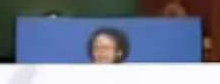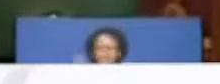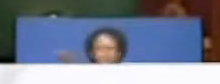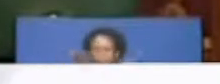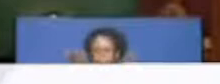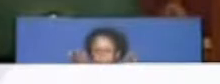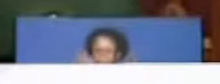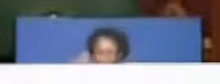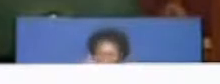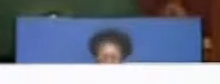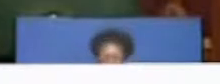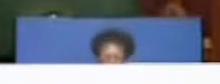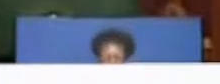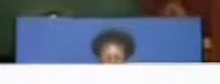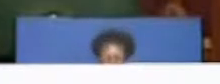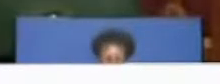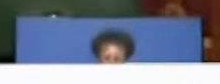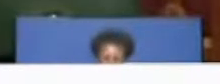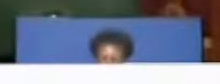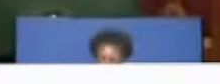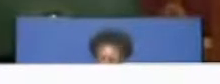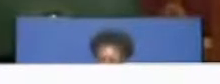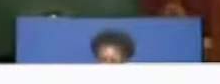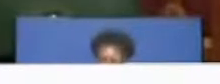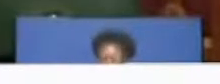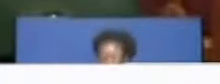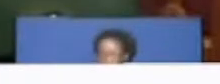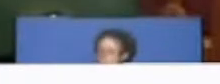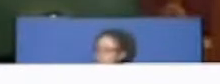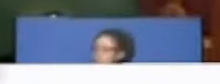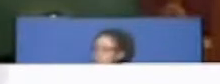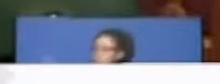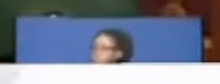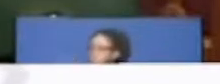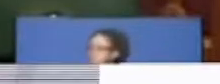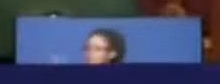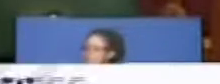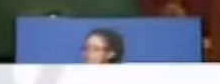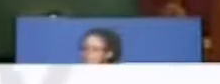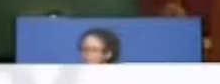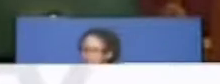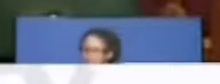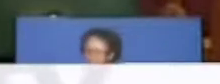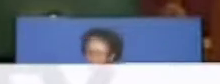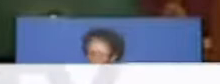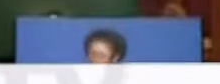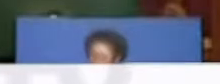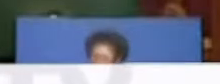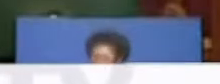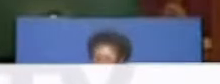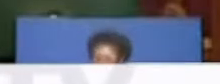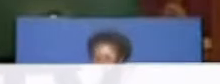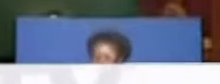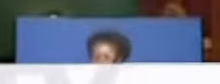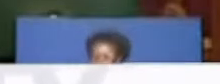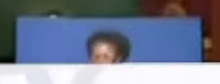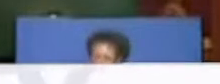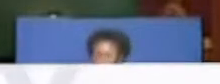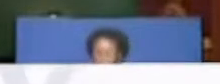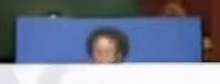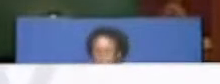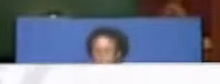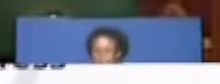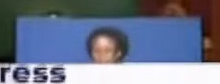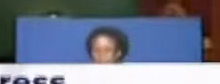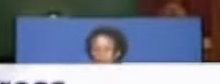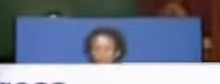tests for notifiable diseases to South Africa. When the COVID pandemic hit our country, we had to wait